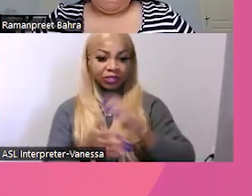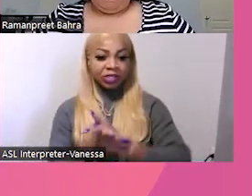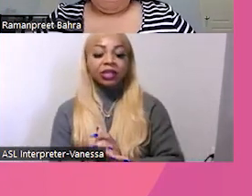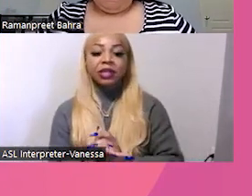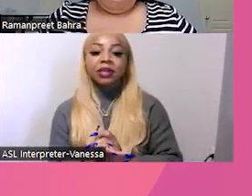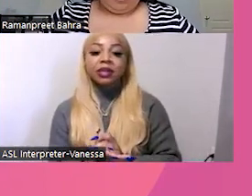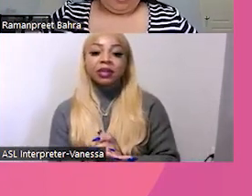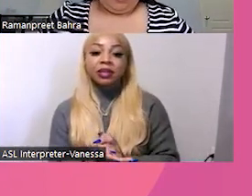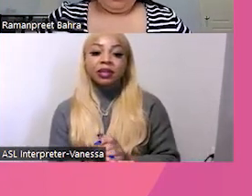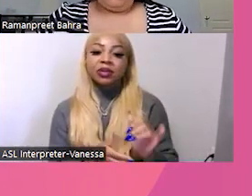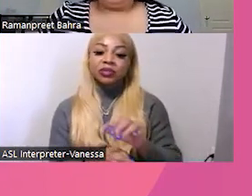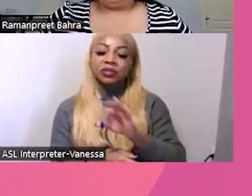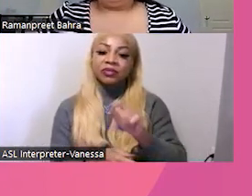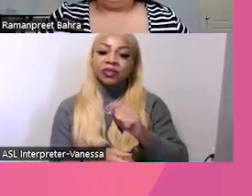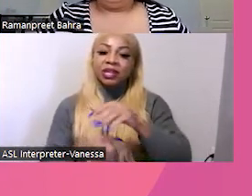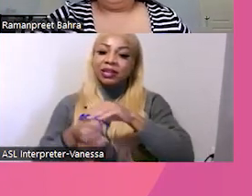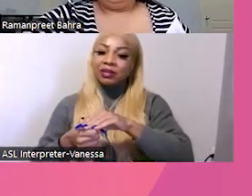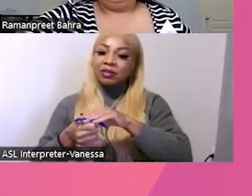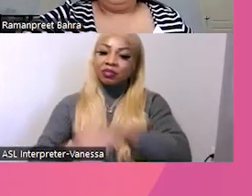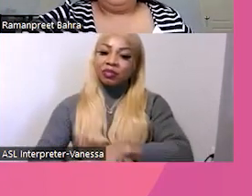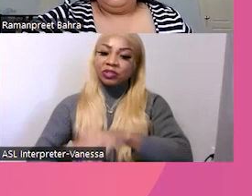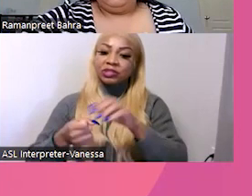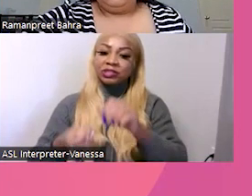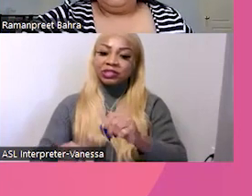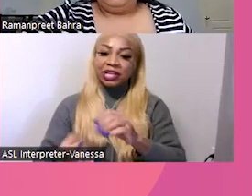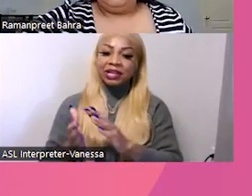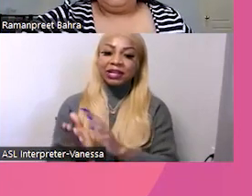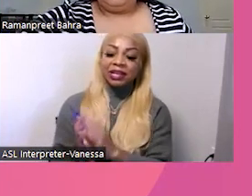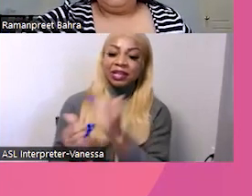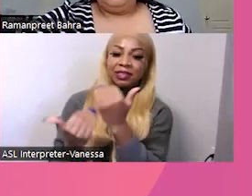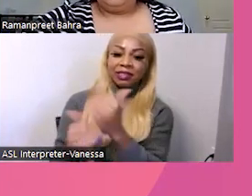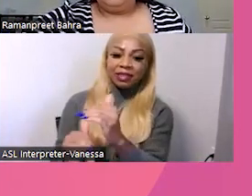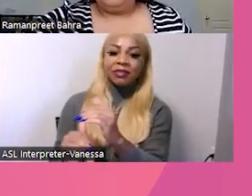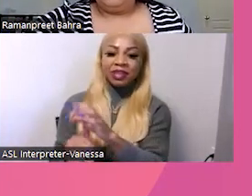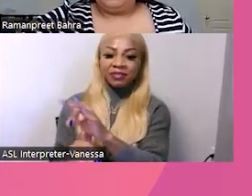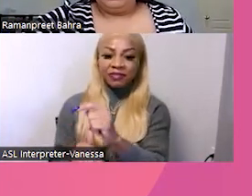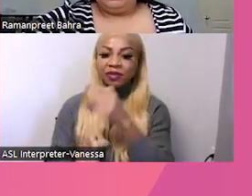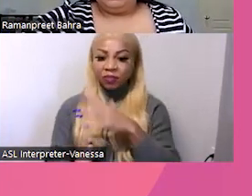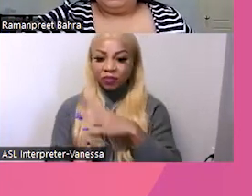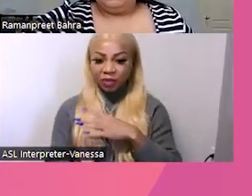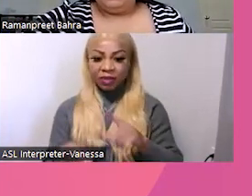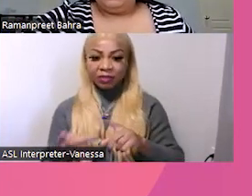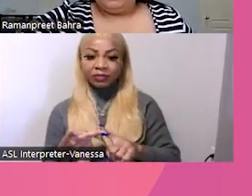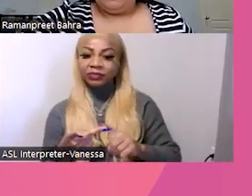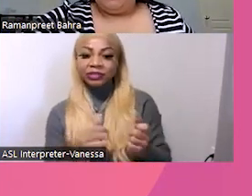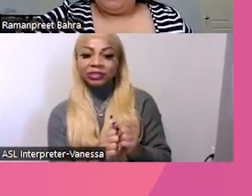how that fat oppression constrains the lives of fat women and the services that they can then seek out.